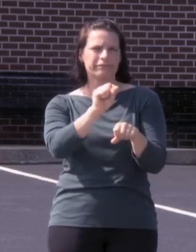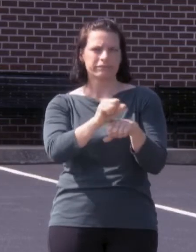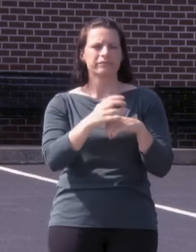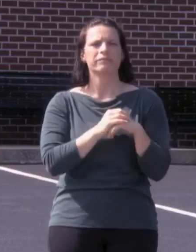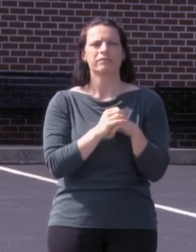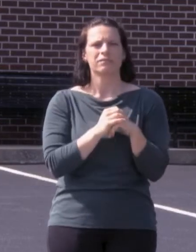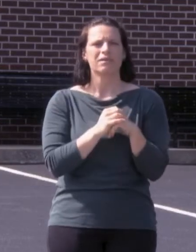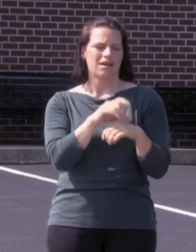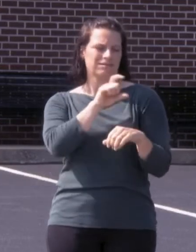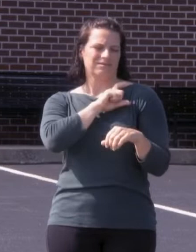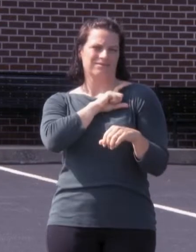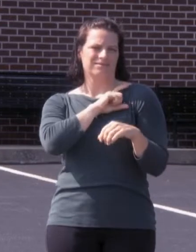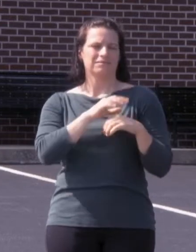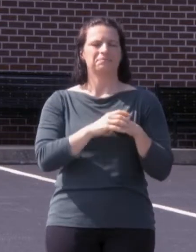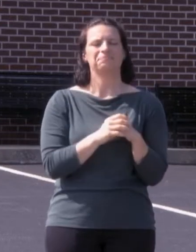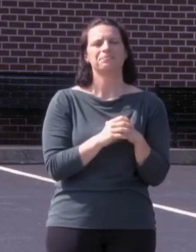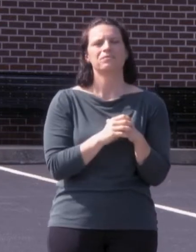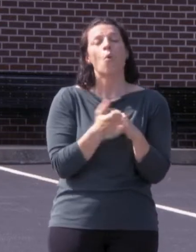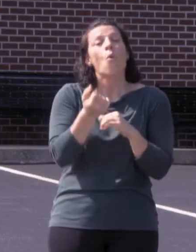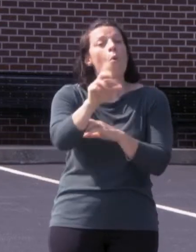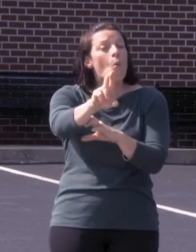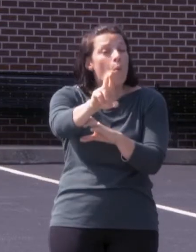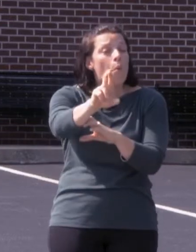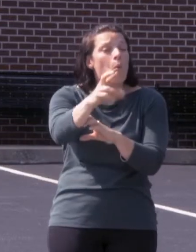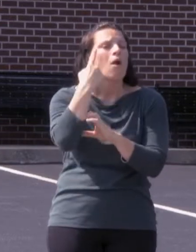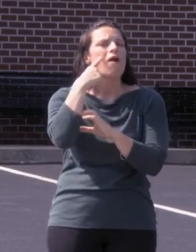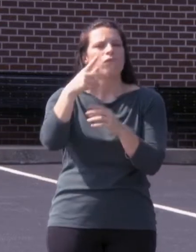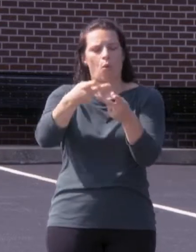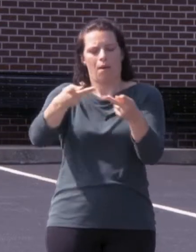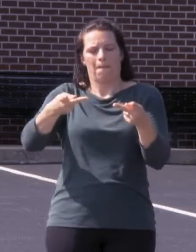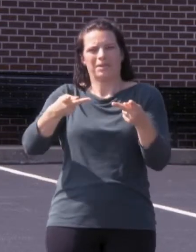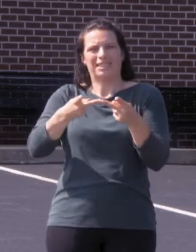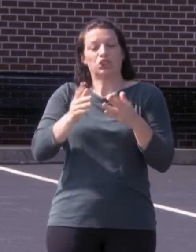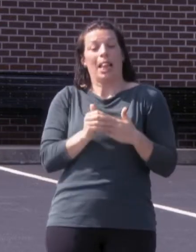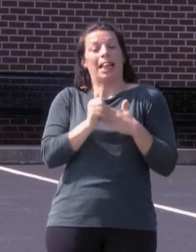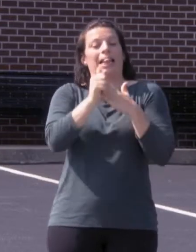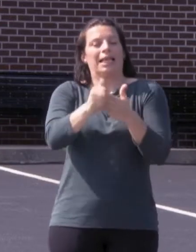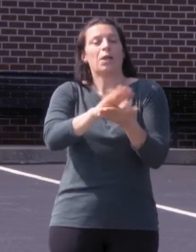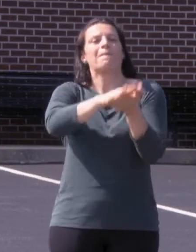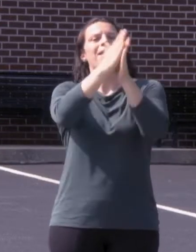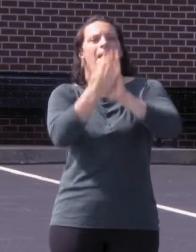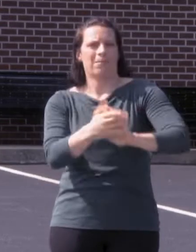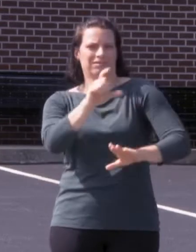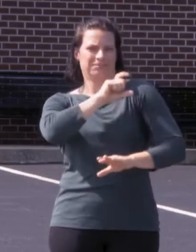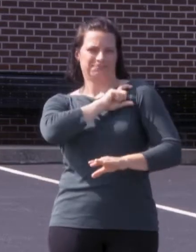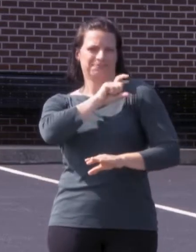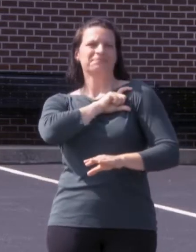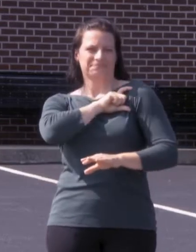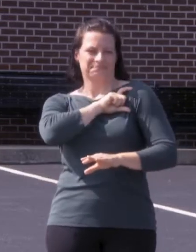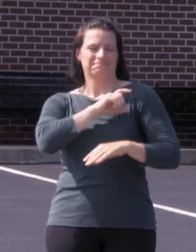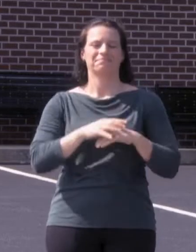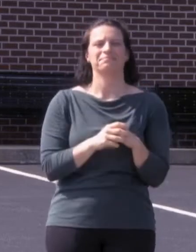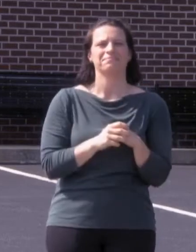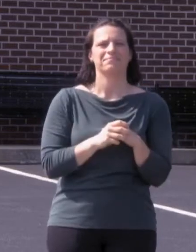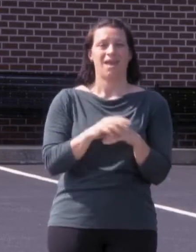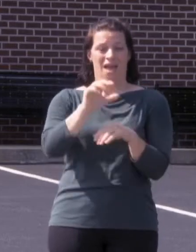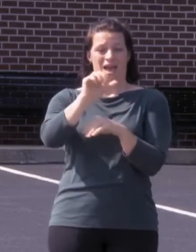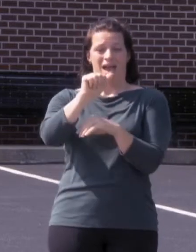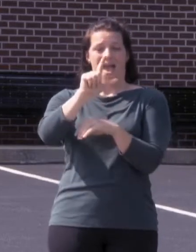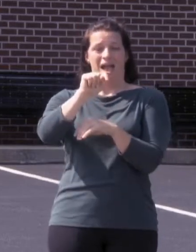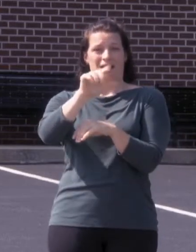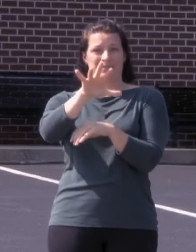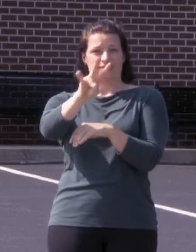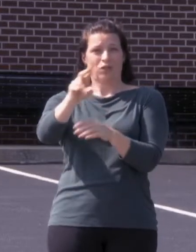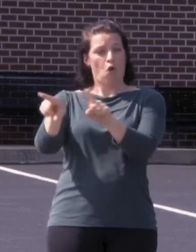a law enforcement officer or for a position leading to employment as a law enforcement officer. The act